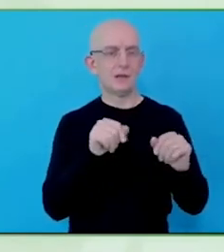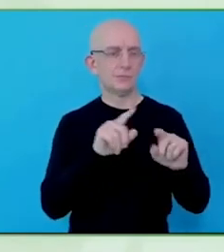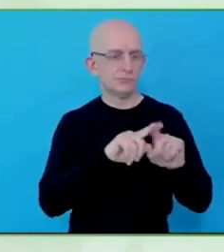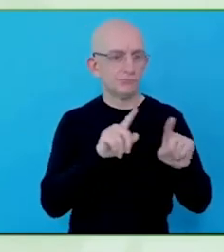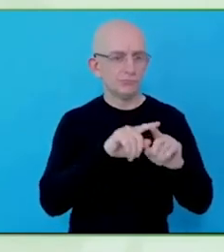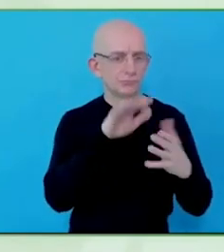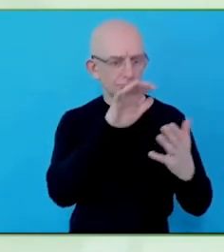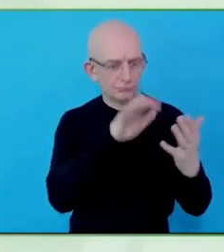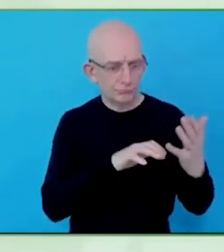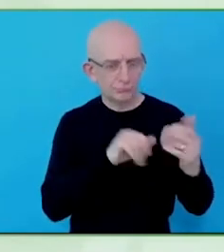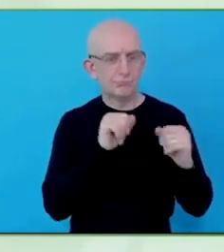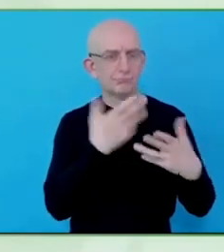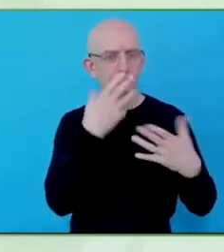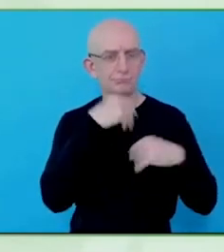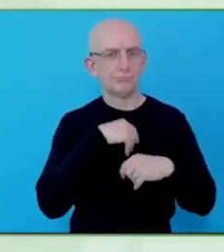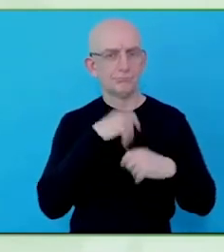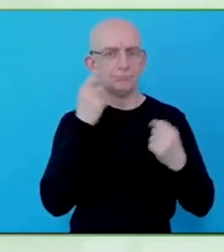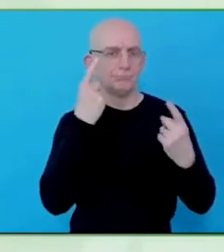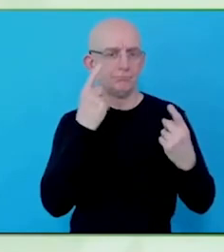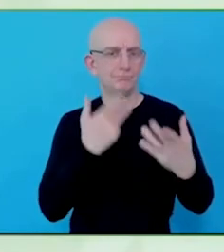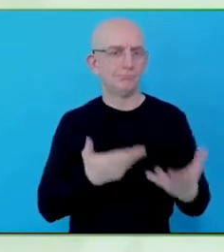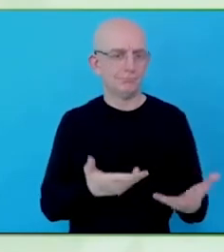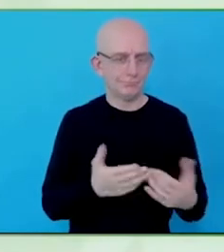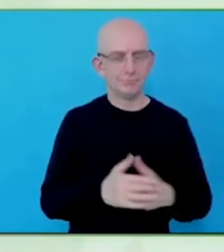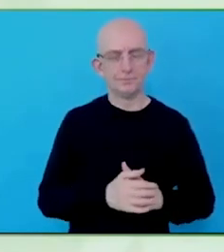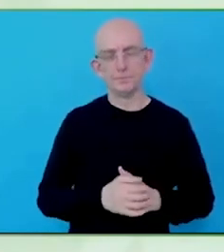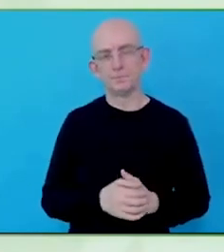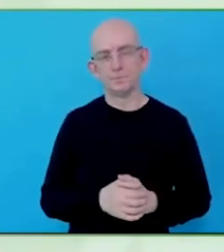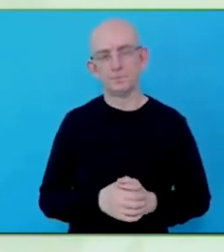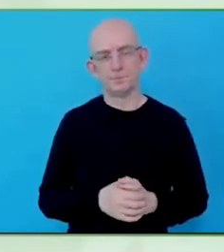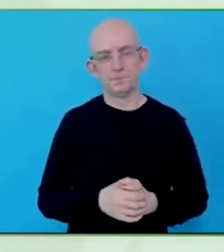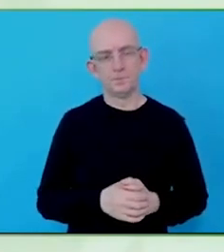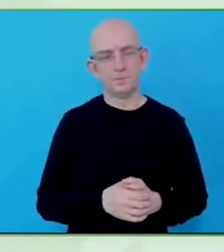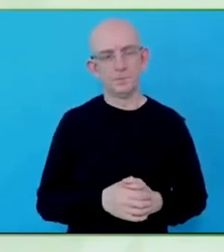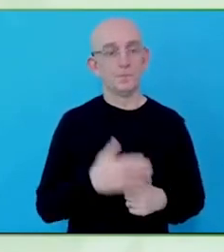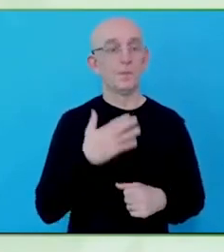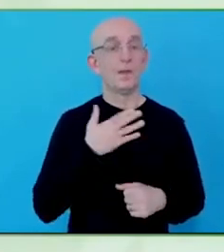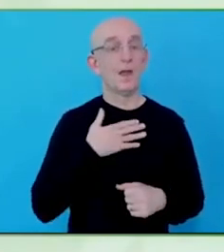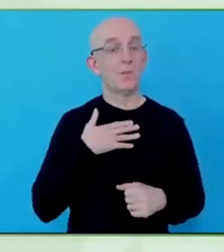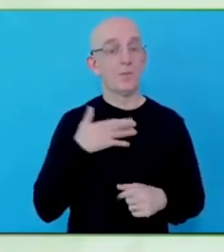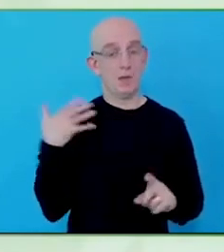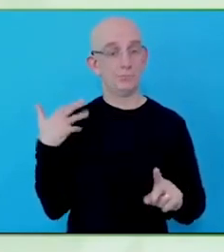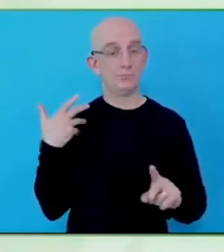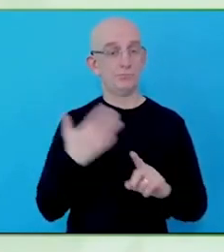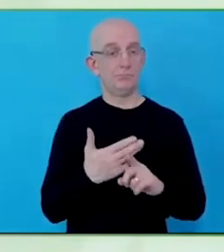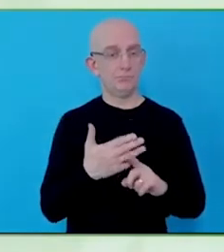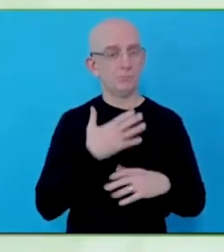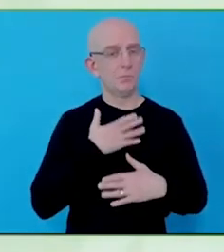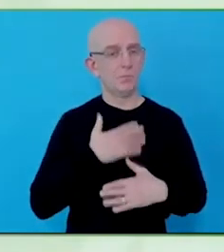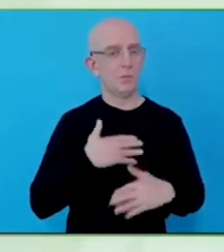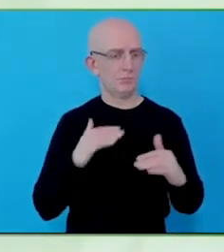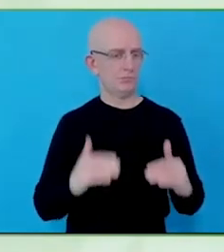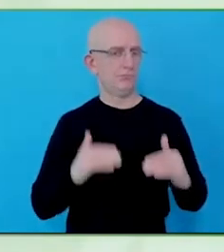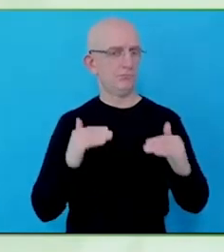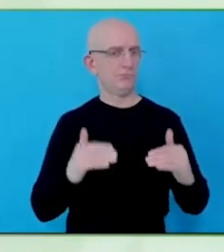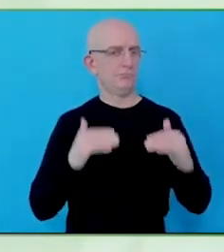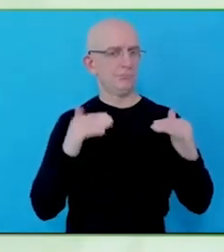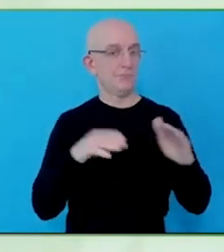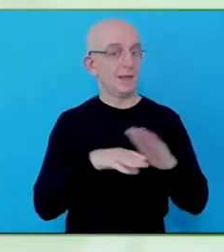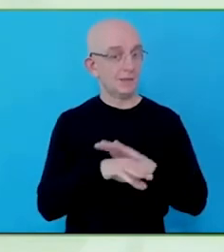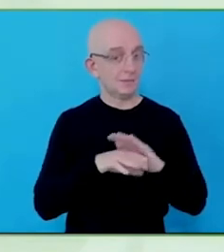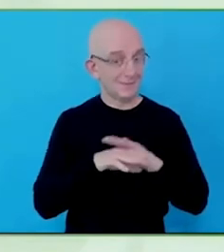videos provided by the IAAP, which Lionel already mentioned, which is the International Association of Accessibility